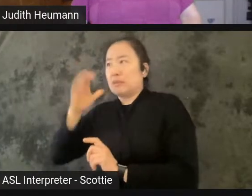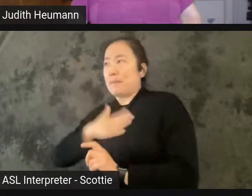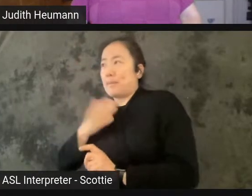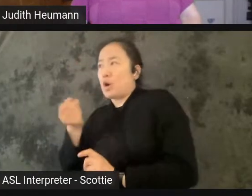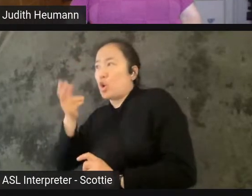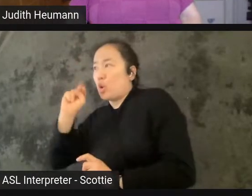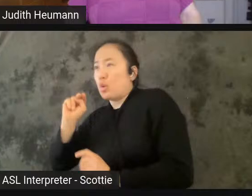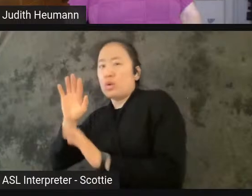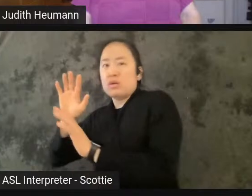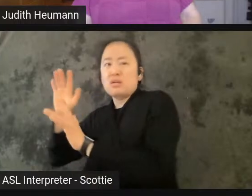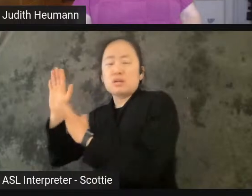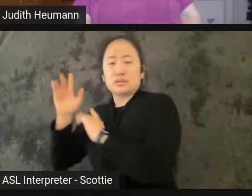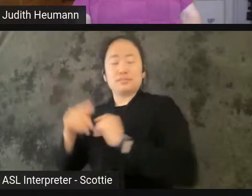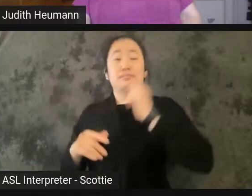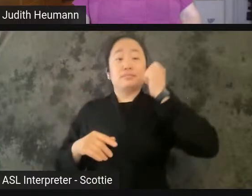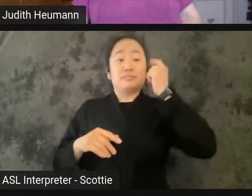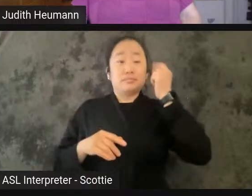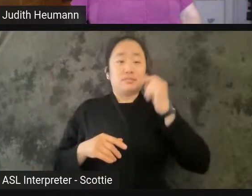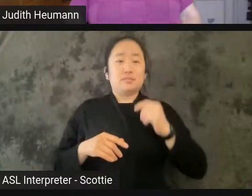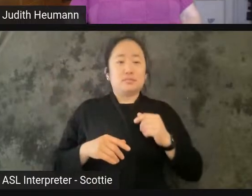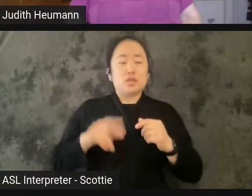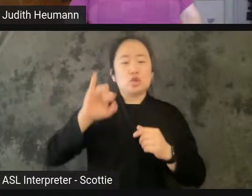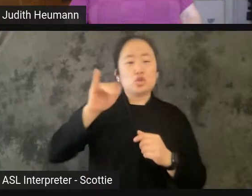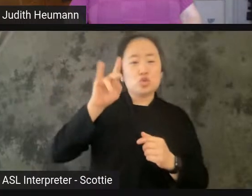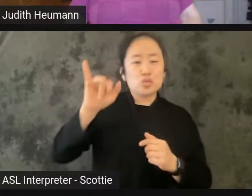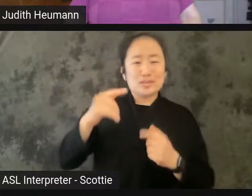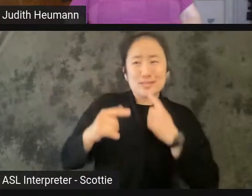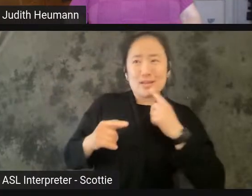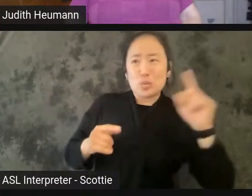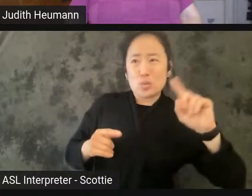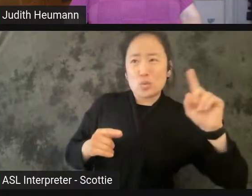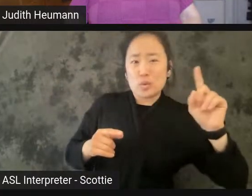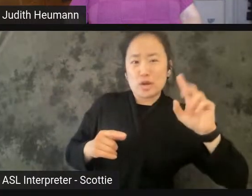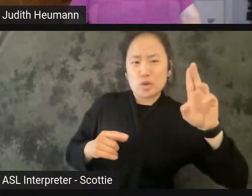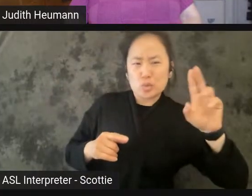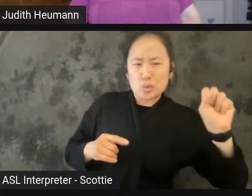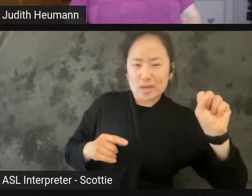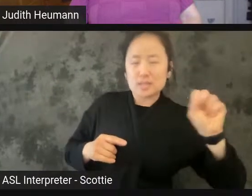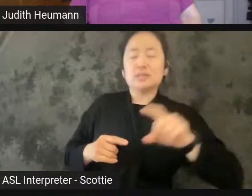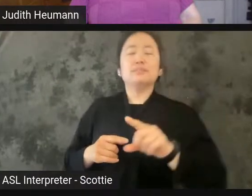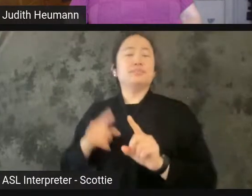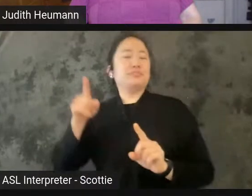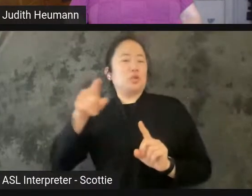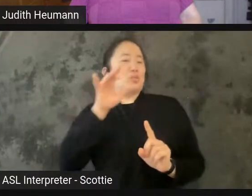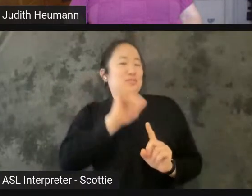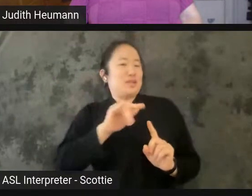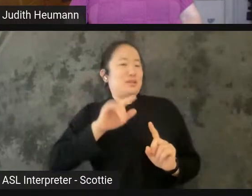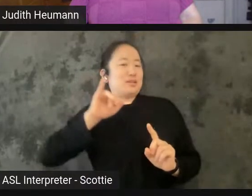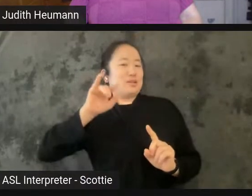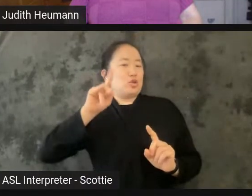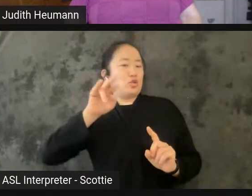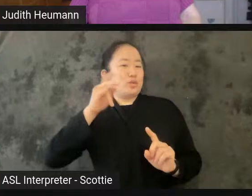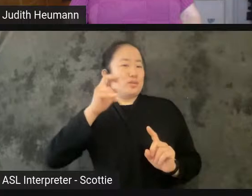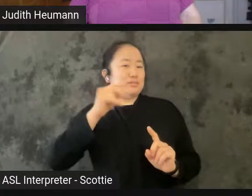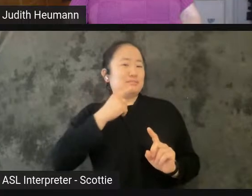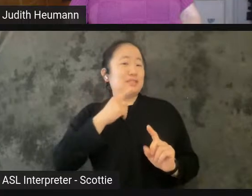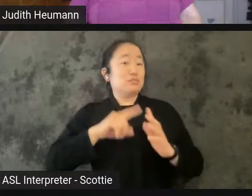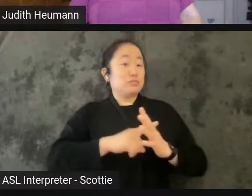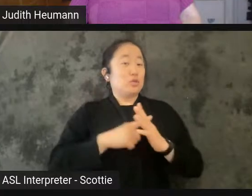and so I had just shifted to become a writer, and I left my full-time employment in the US, and I was sort of,